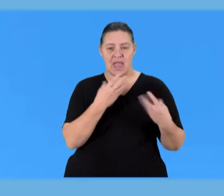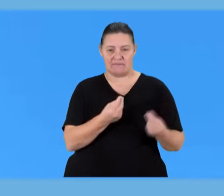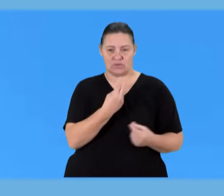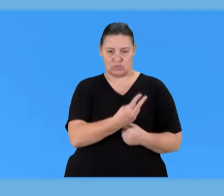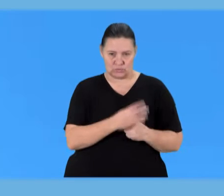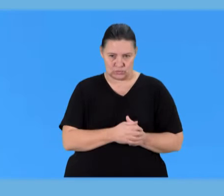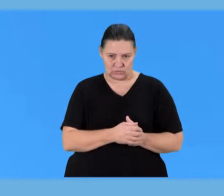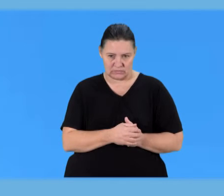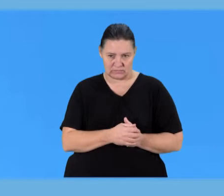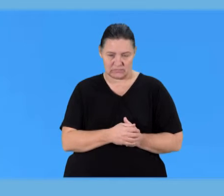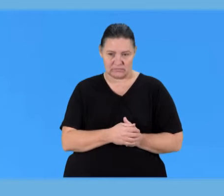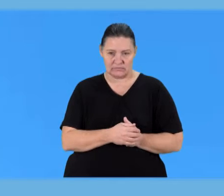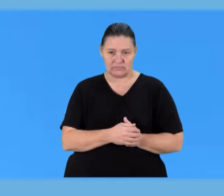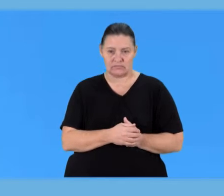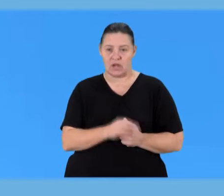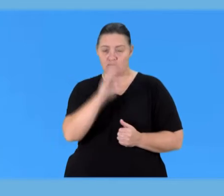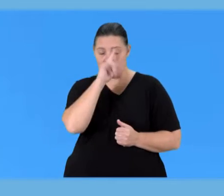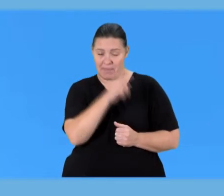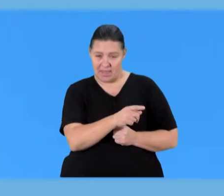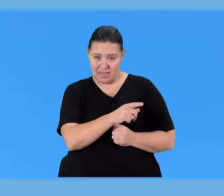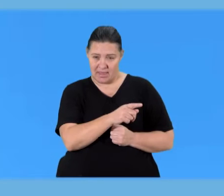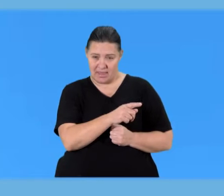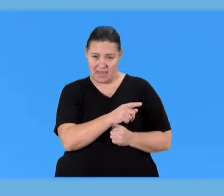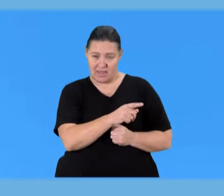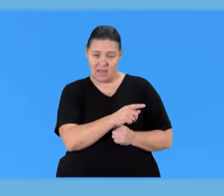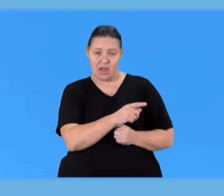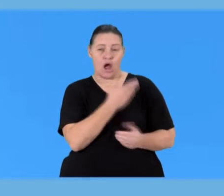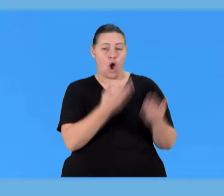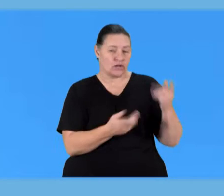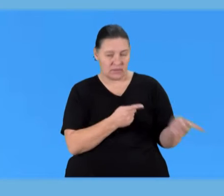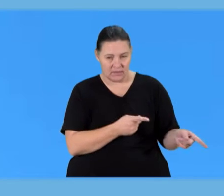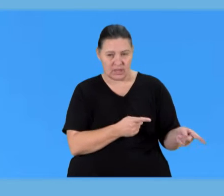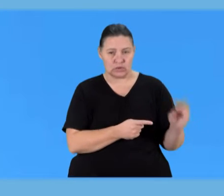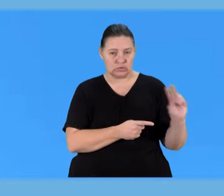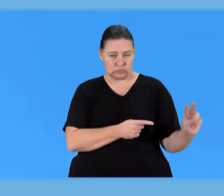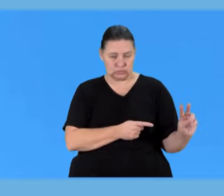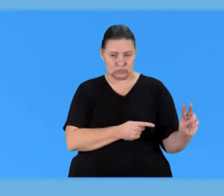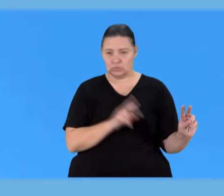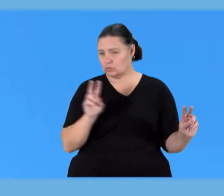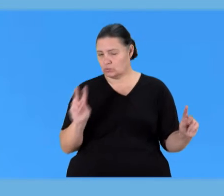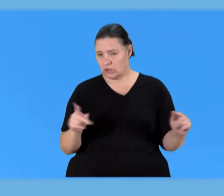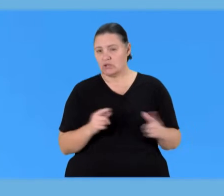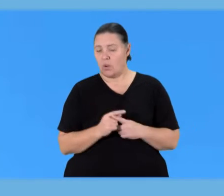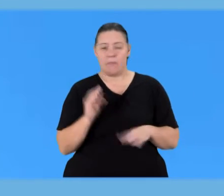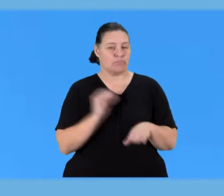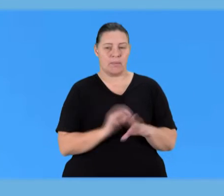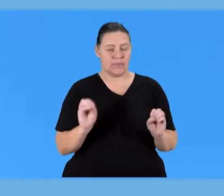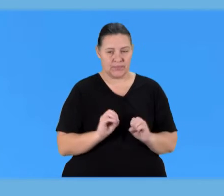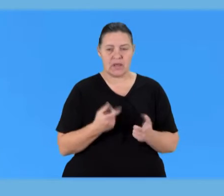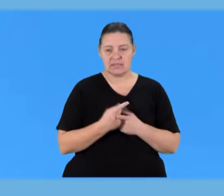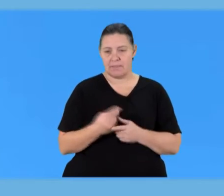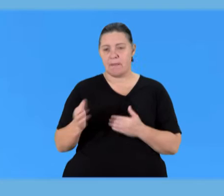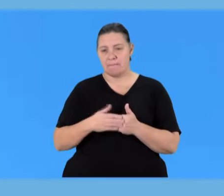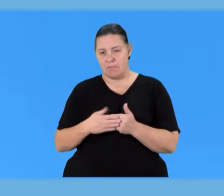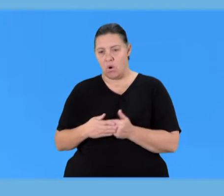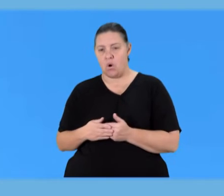that I have 2 atoms of magnesium on the left-hand side. Now remember the oxygen is balanced with the 2, so that is fine, there's not a problem.